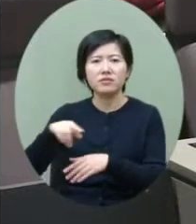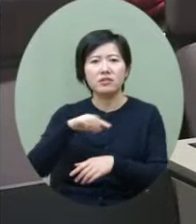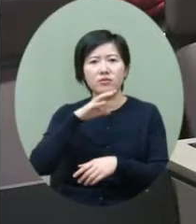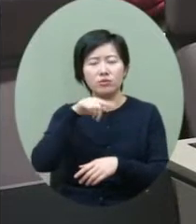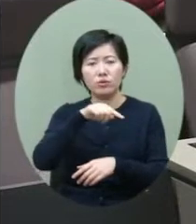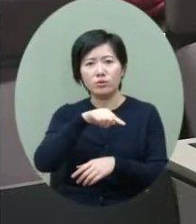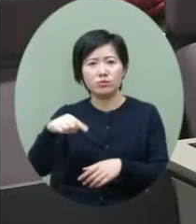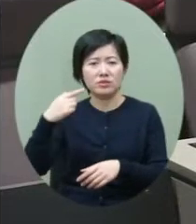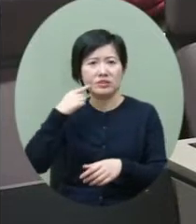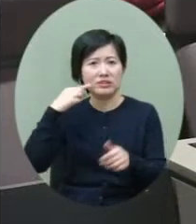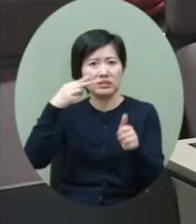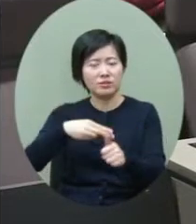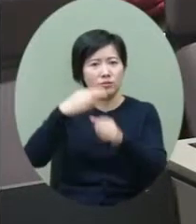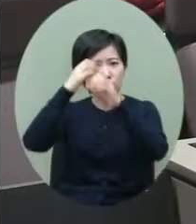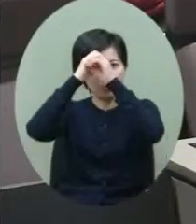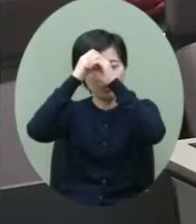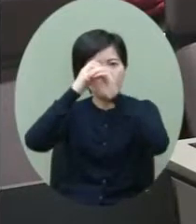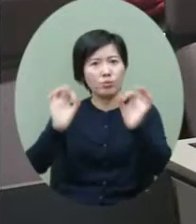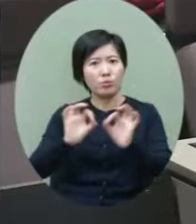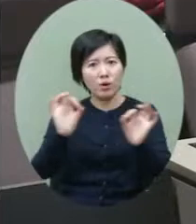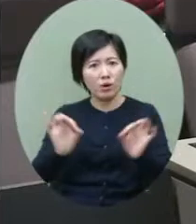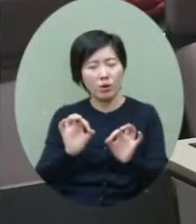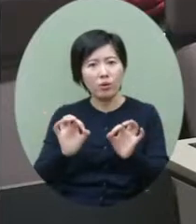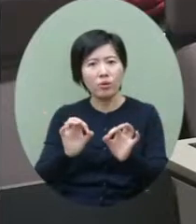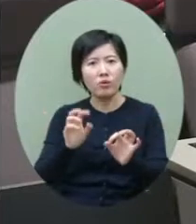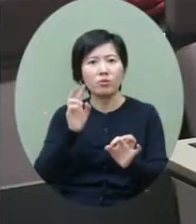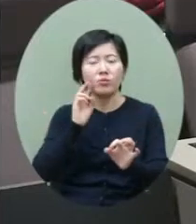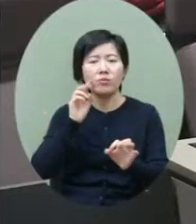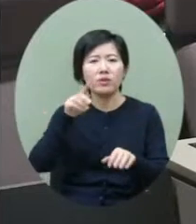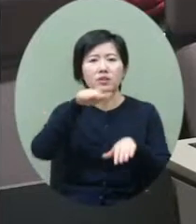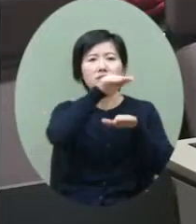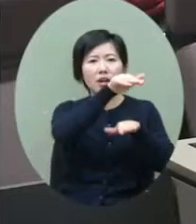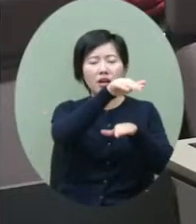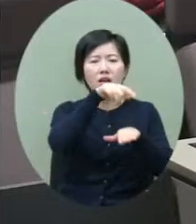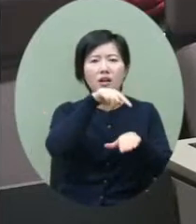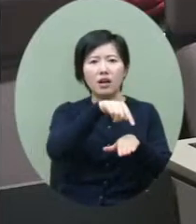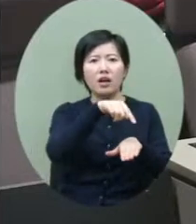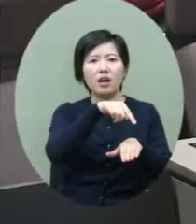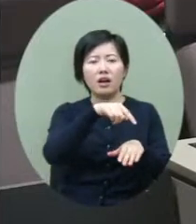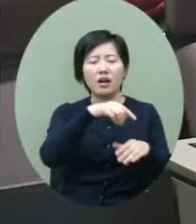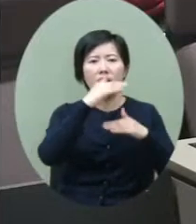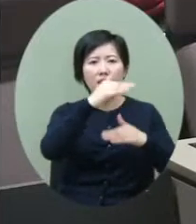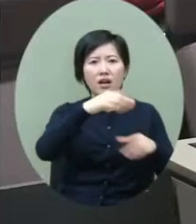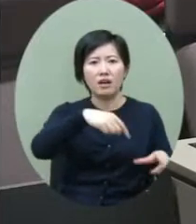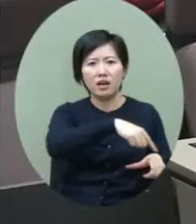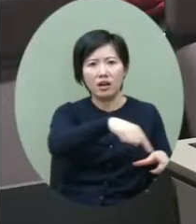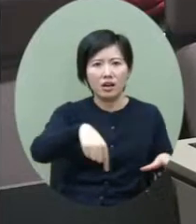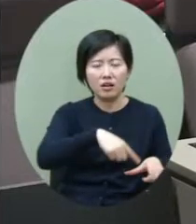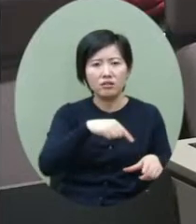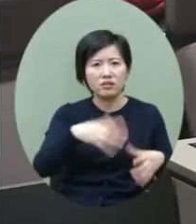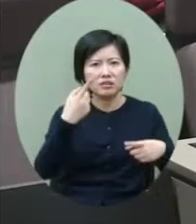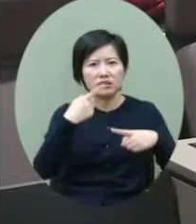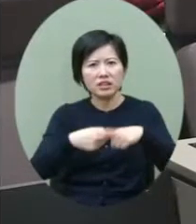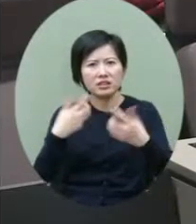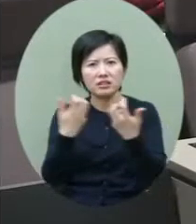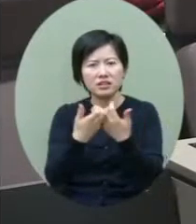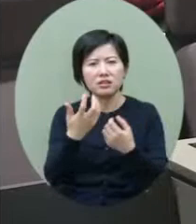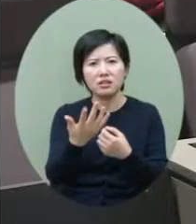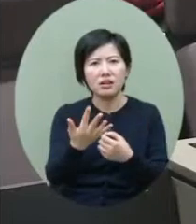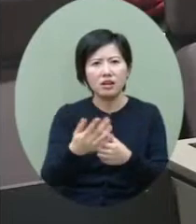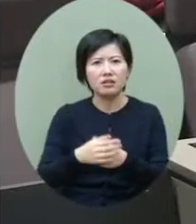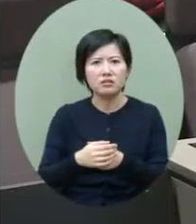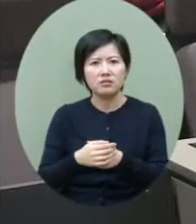be done to actually cancel out the penalty? And for the Jordan